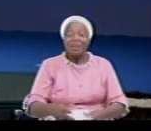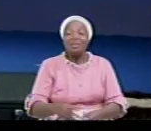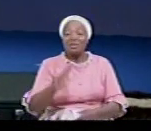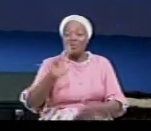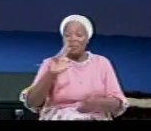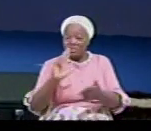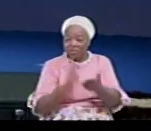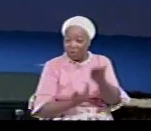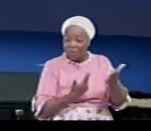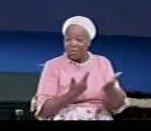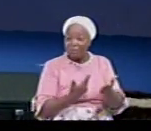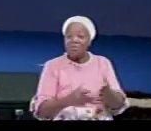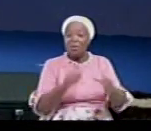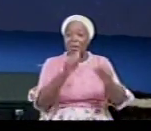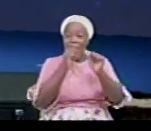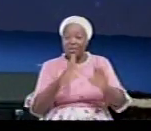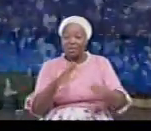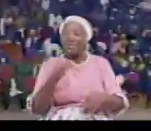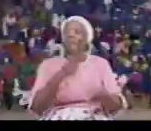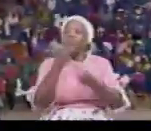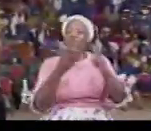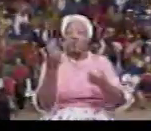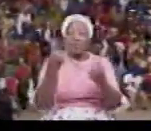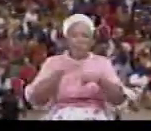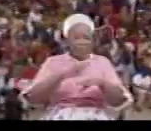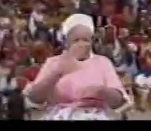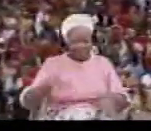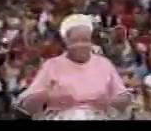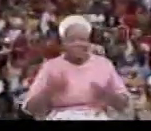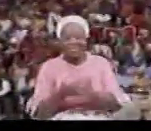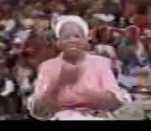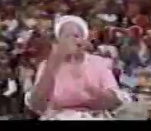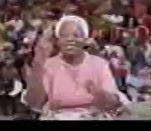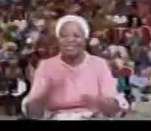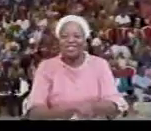of visitation coming upon your life.